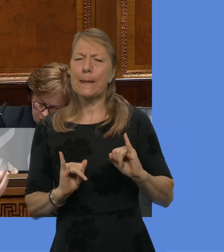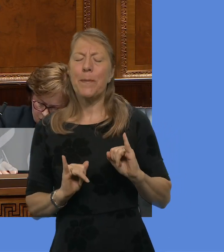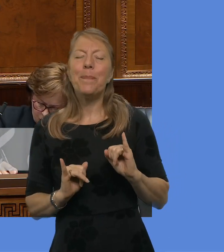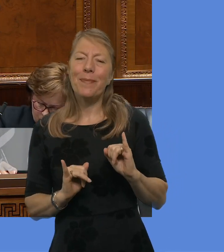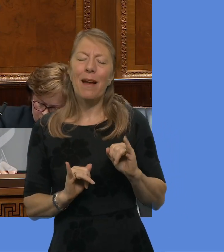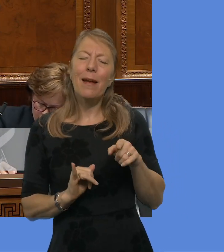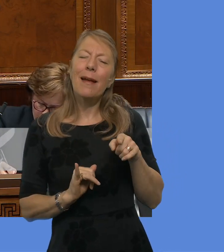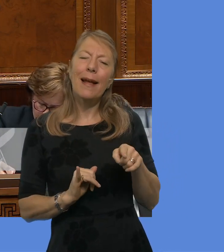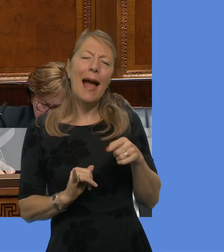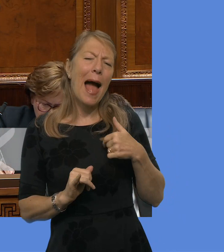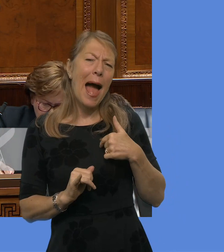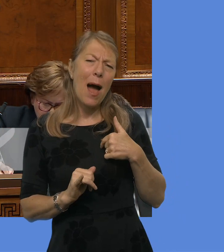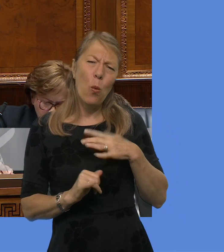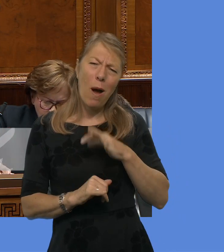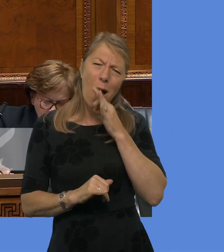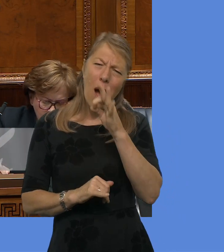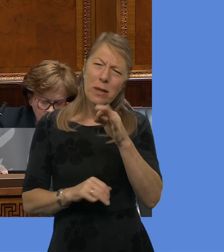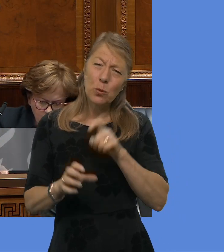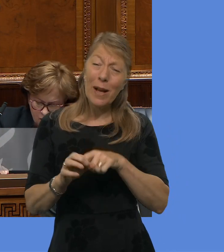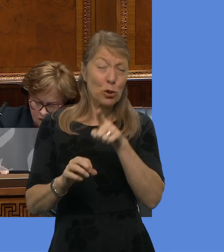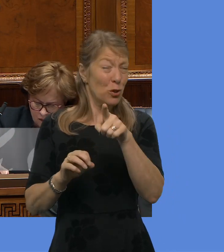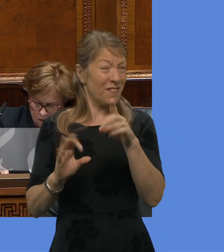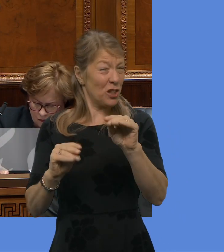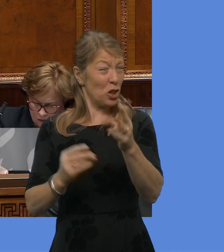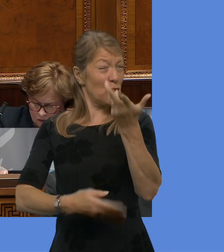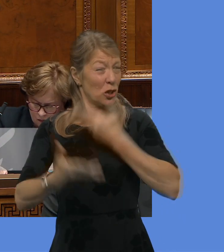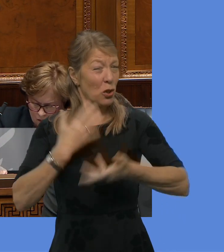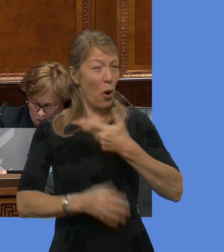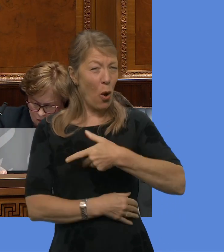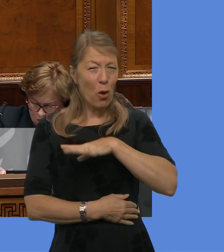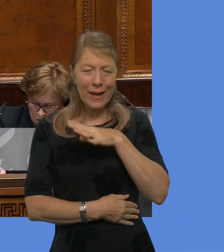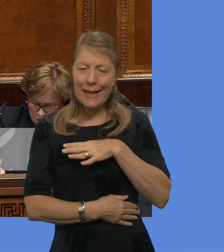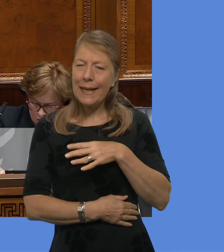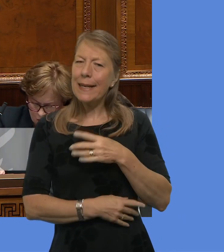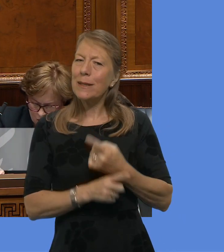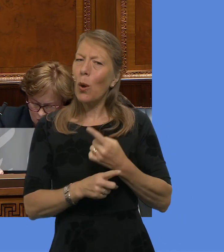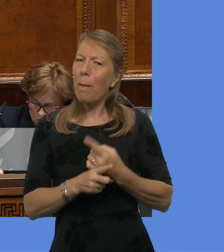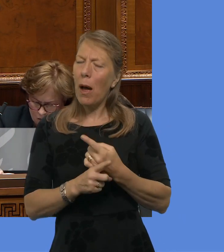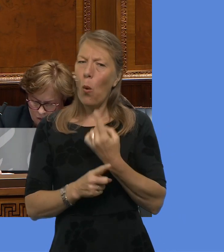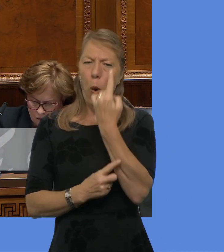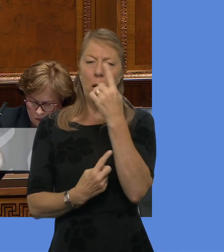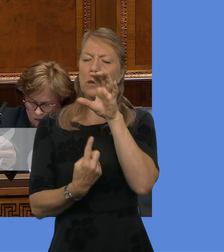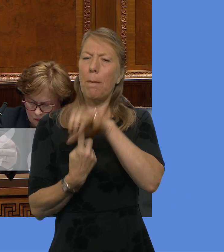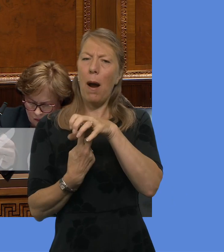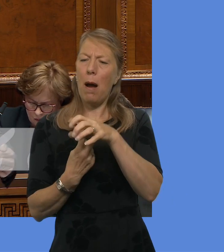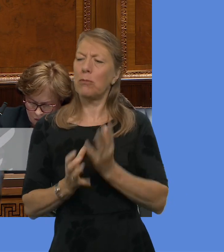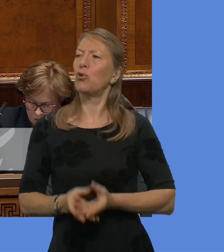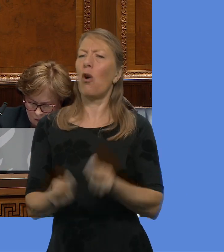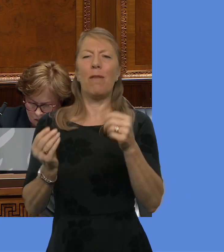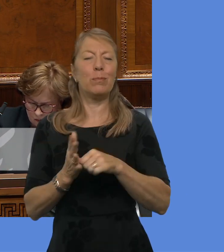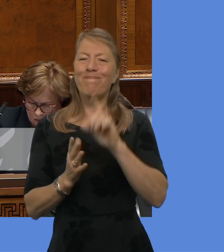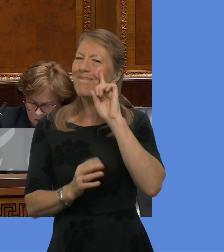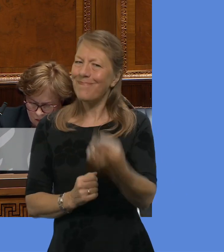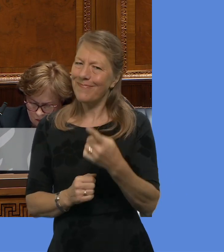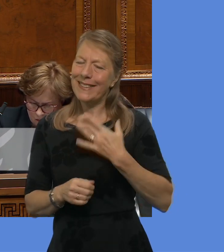ask as a supplementary about the cross-sectoral and cross-community work, which is essential to addressing this issue. But could I ask her